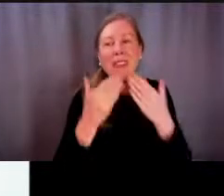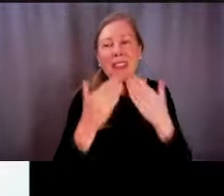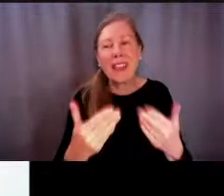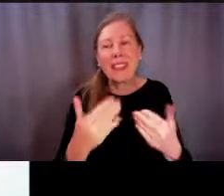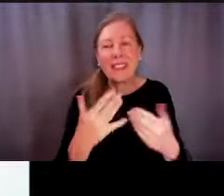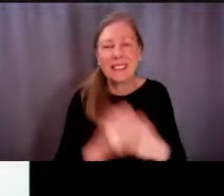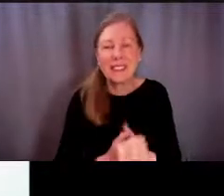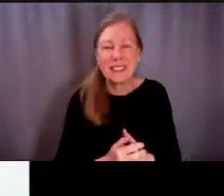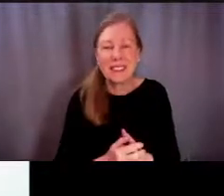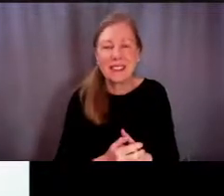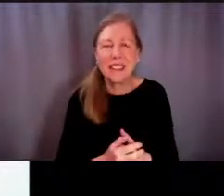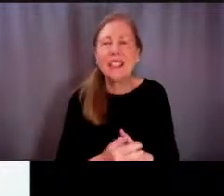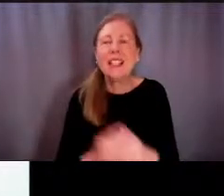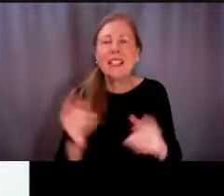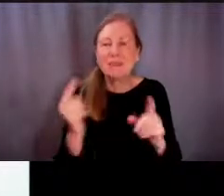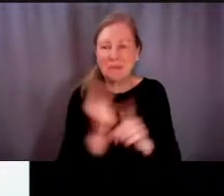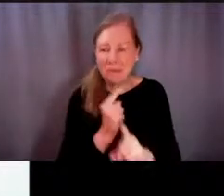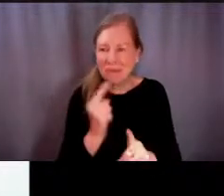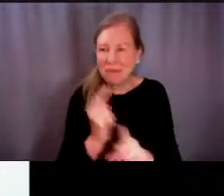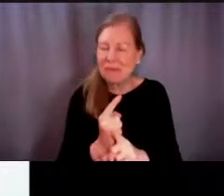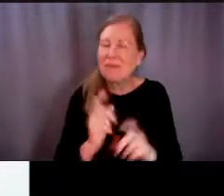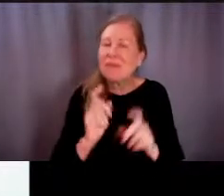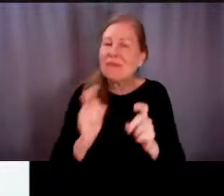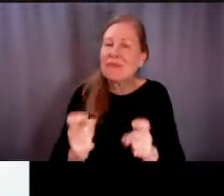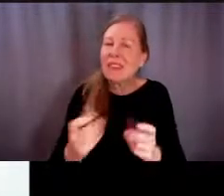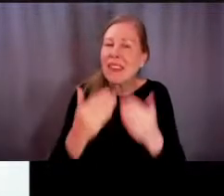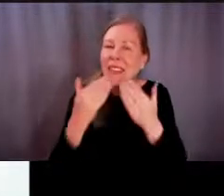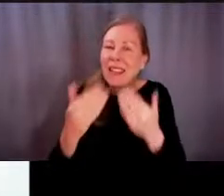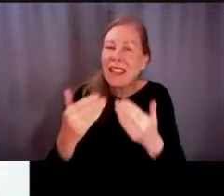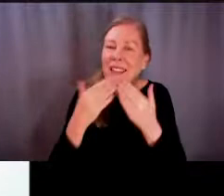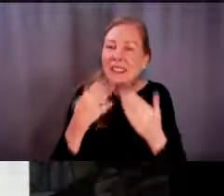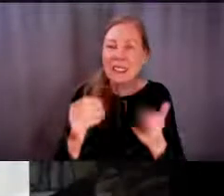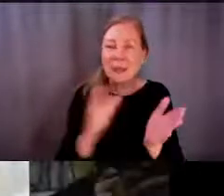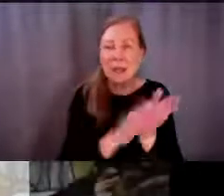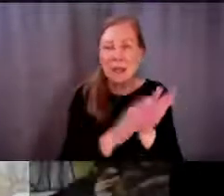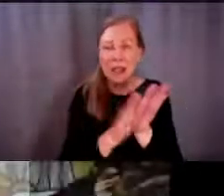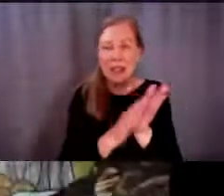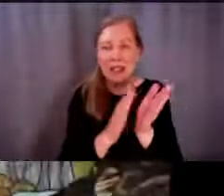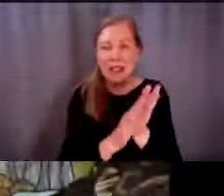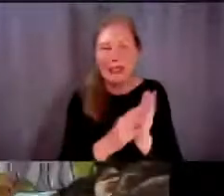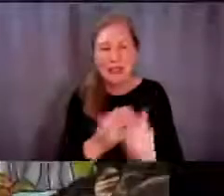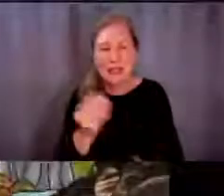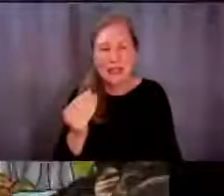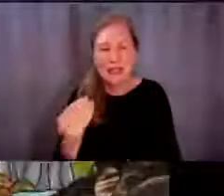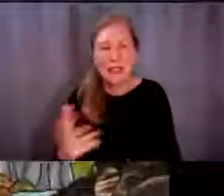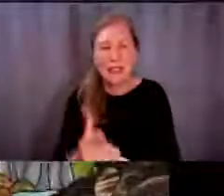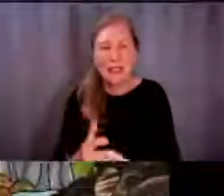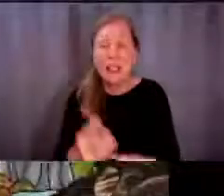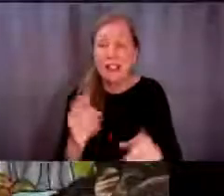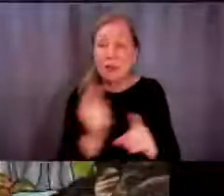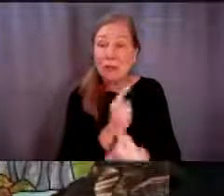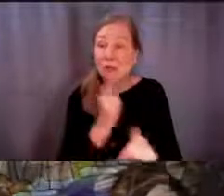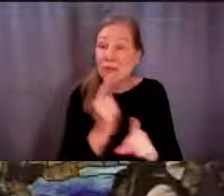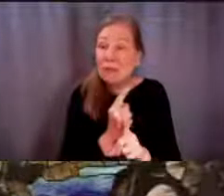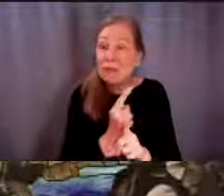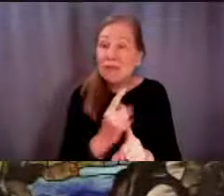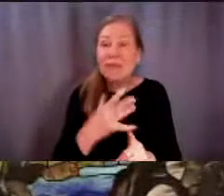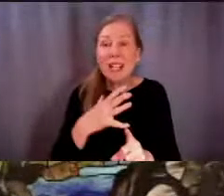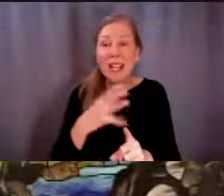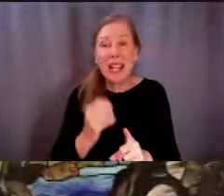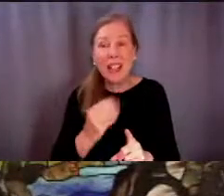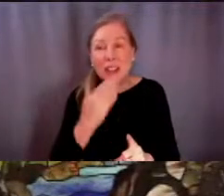It is right to give our thanks in praise. It is right and a good and joyful